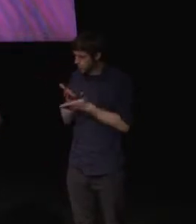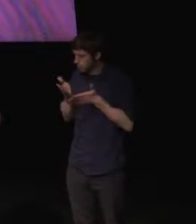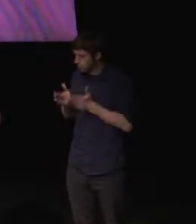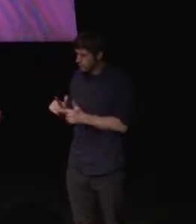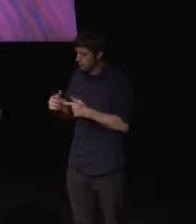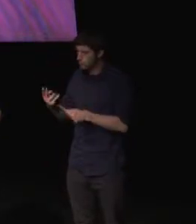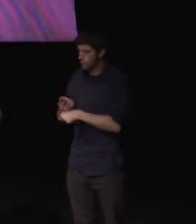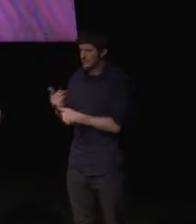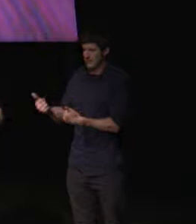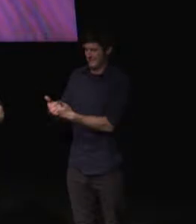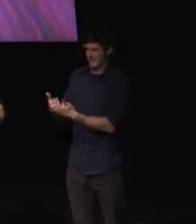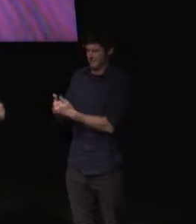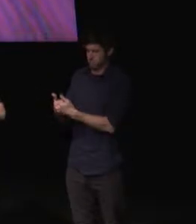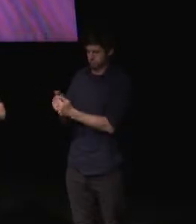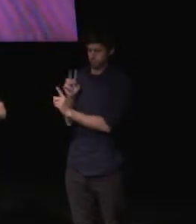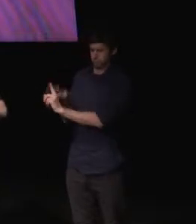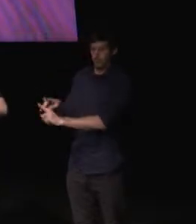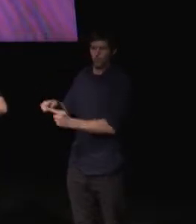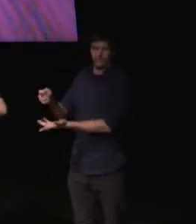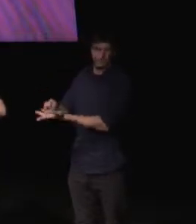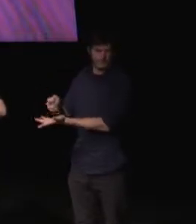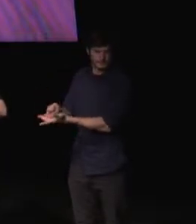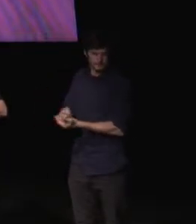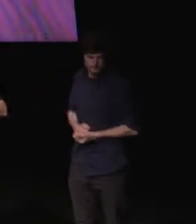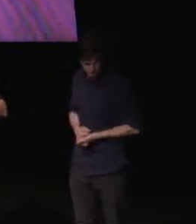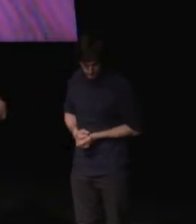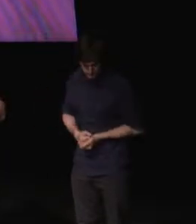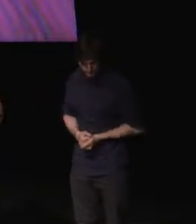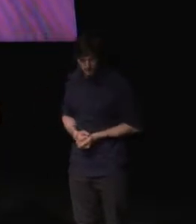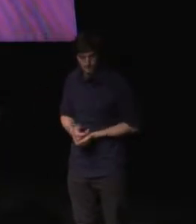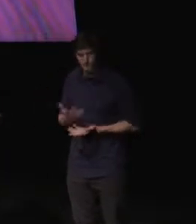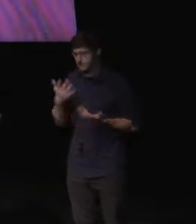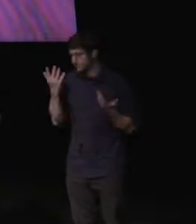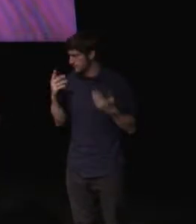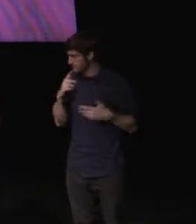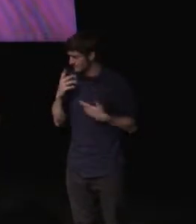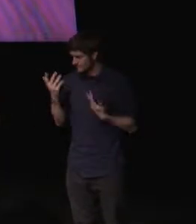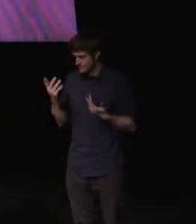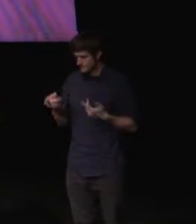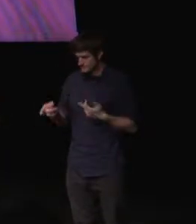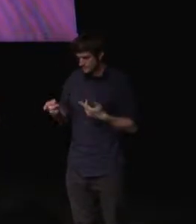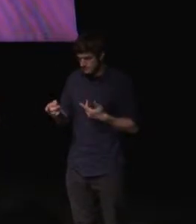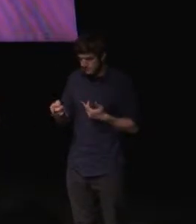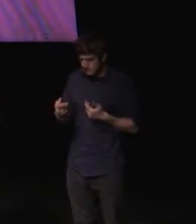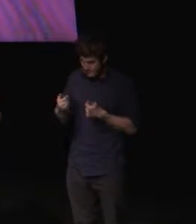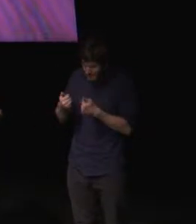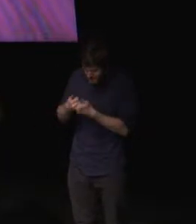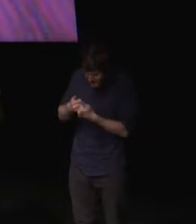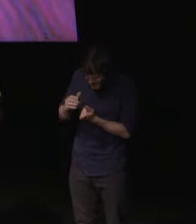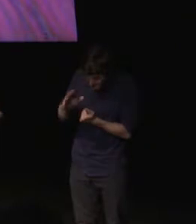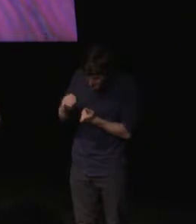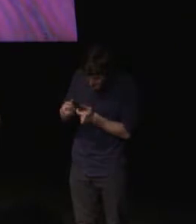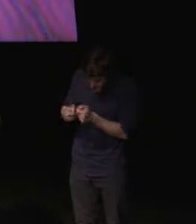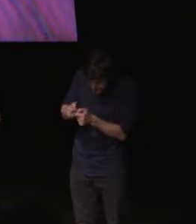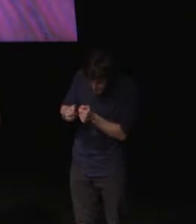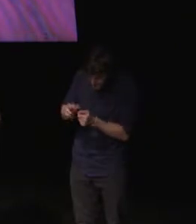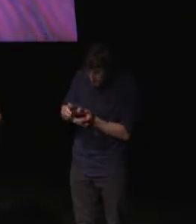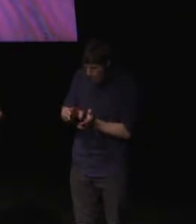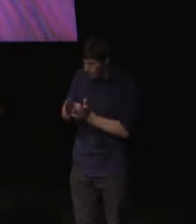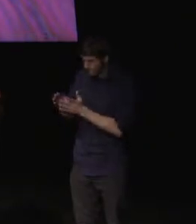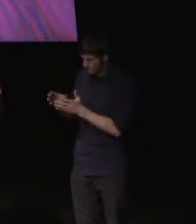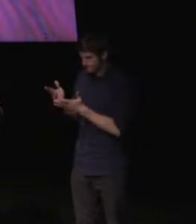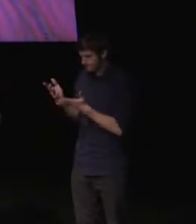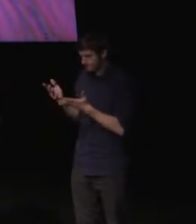therapeutically. And that could be from anything from, a tiny Game Boy to, your